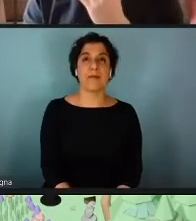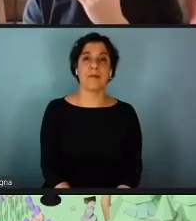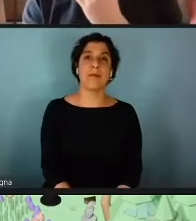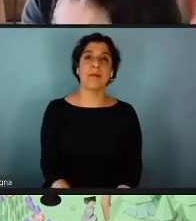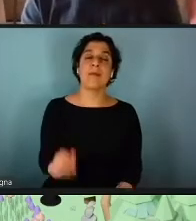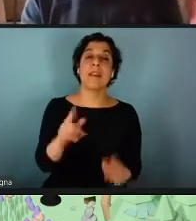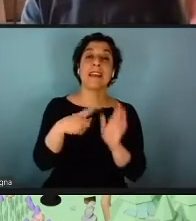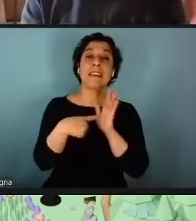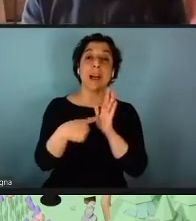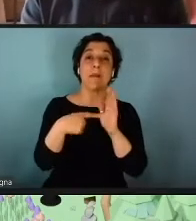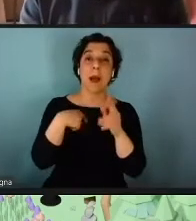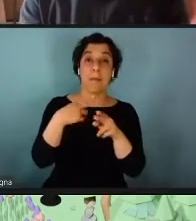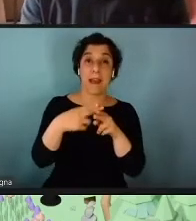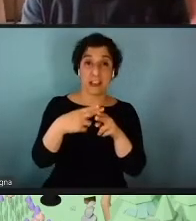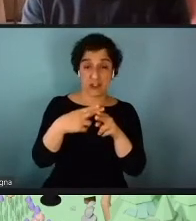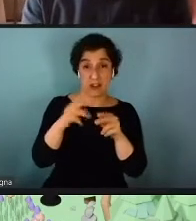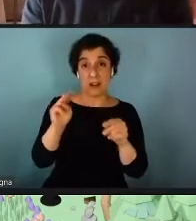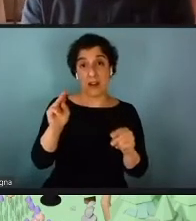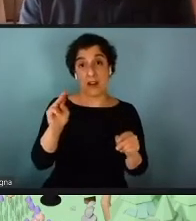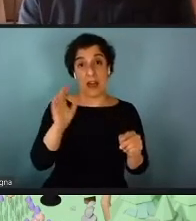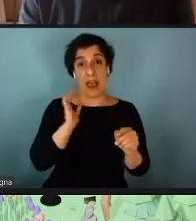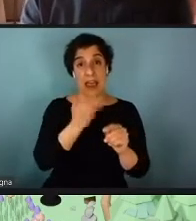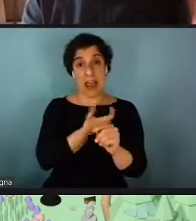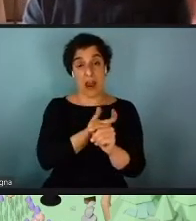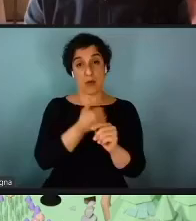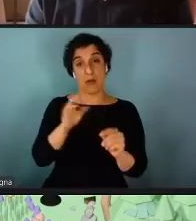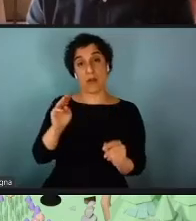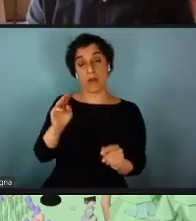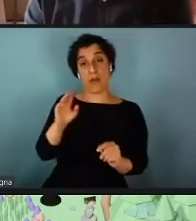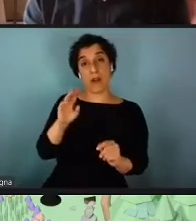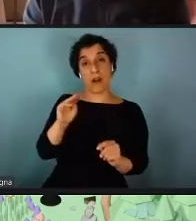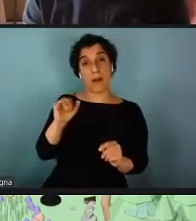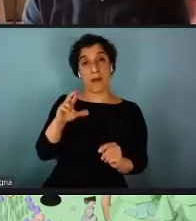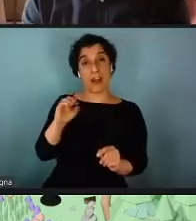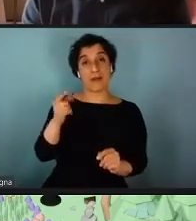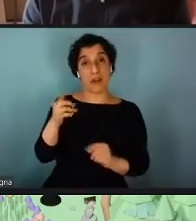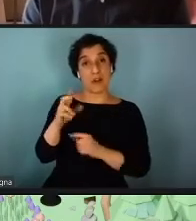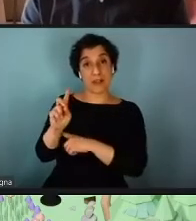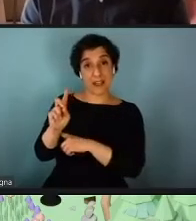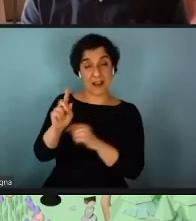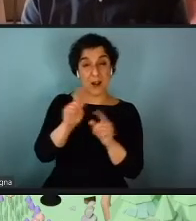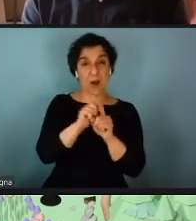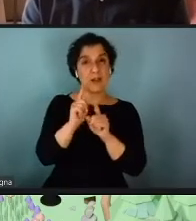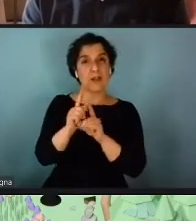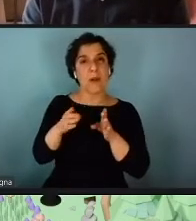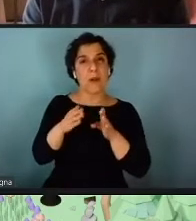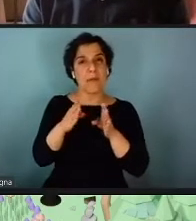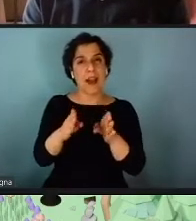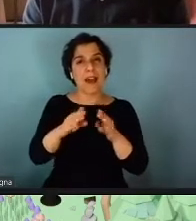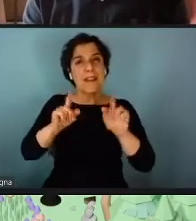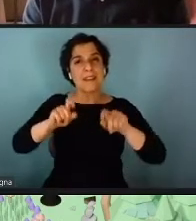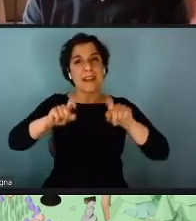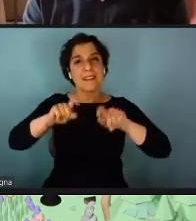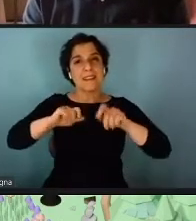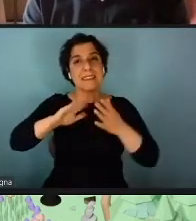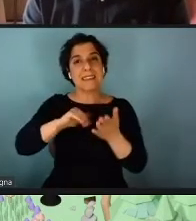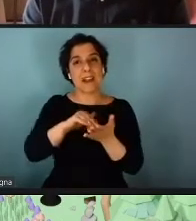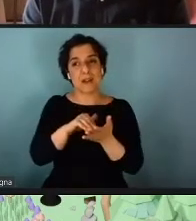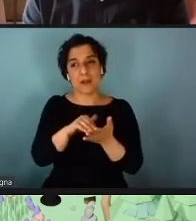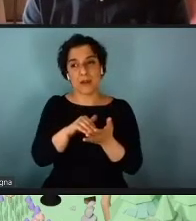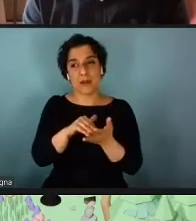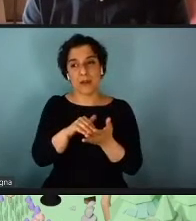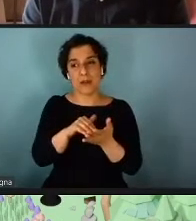our marine energy microgrids and the pack wave testing center, this has been, now that it's